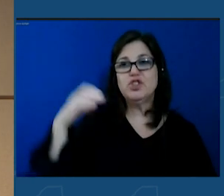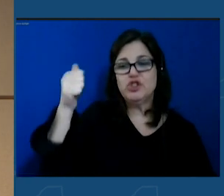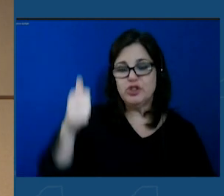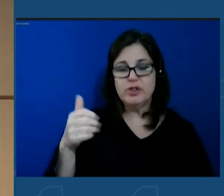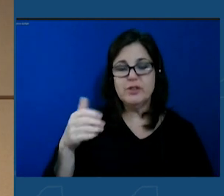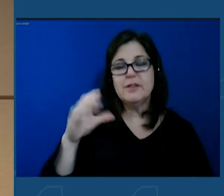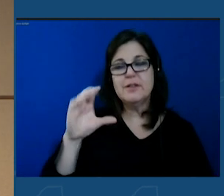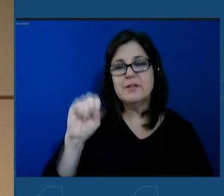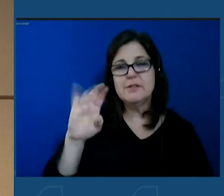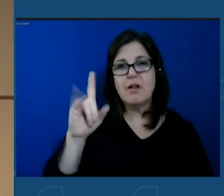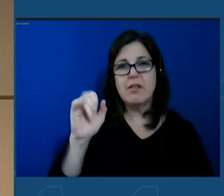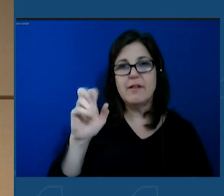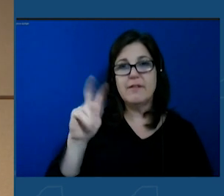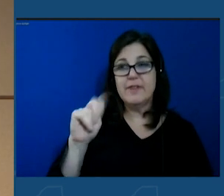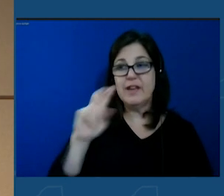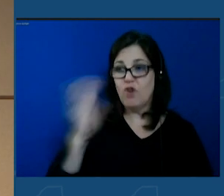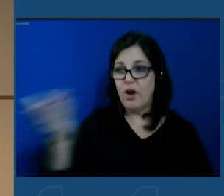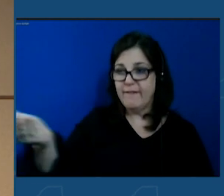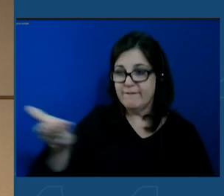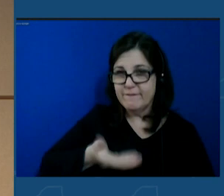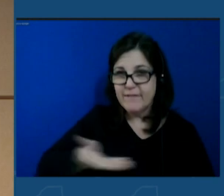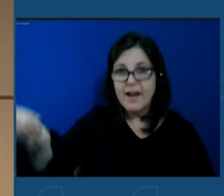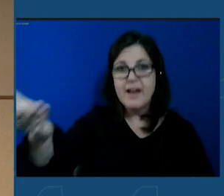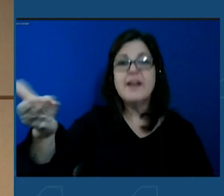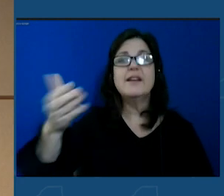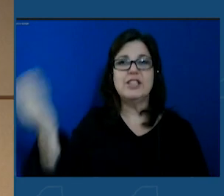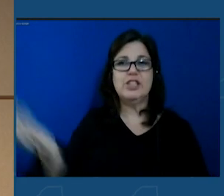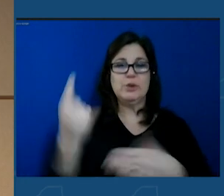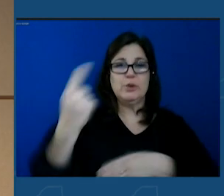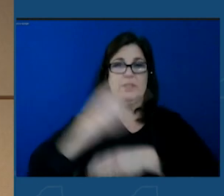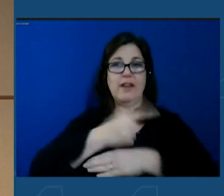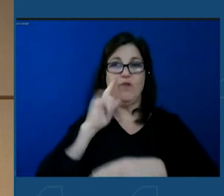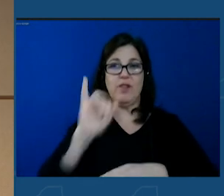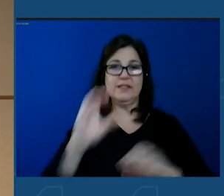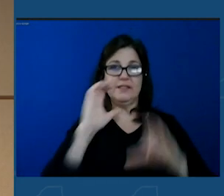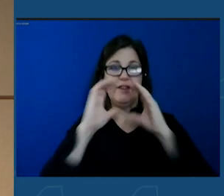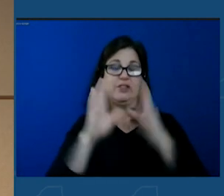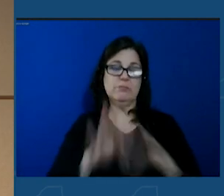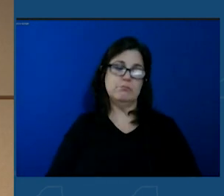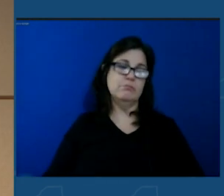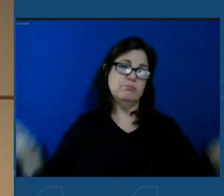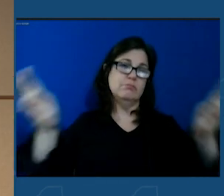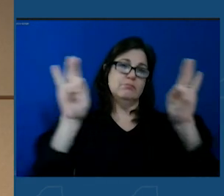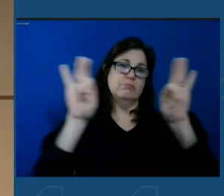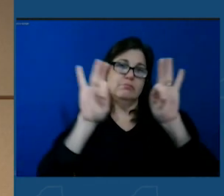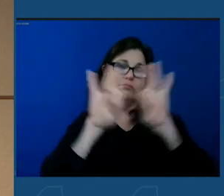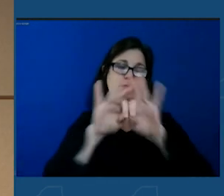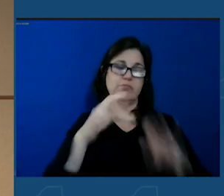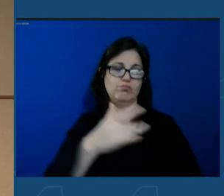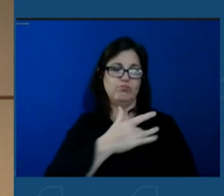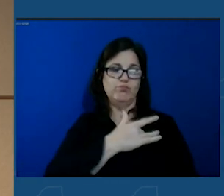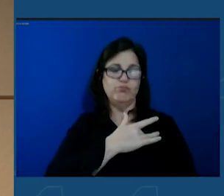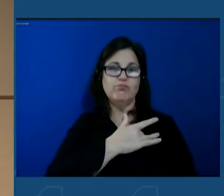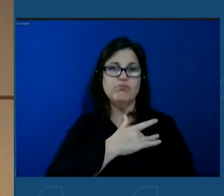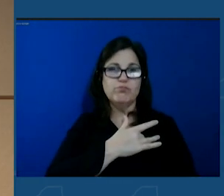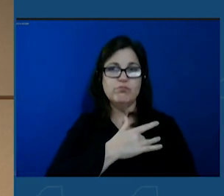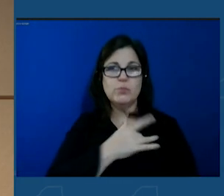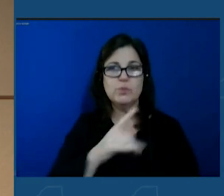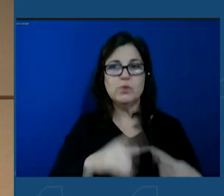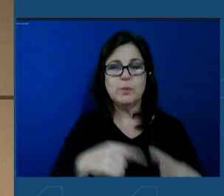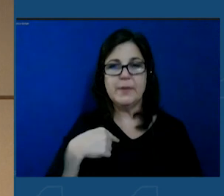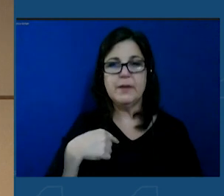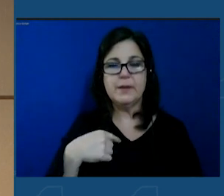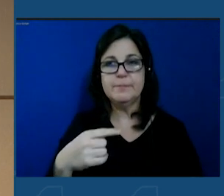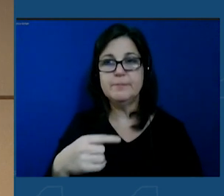for such an important conversation, one that is incredibly meaningful to me, as you will hear. I also want to acknowledge